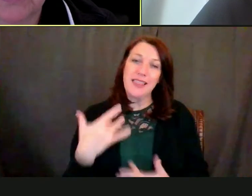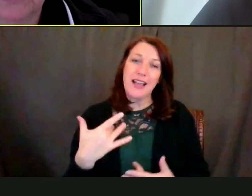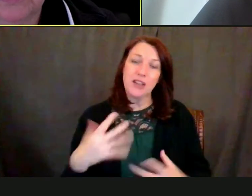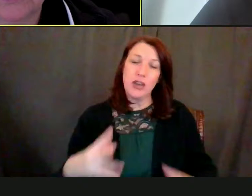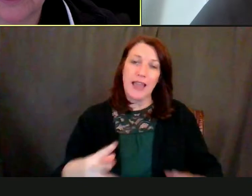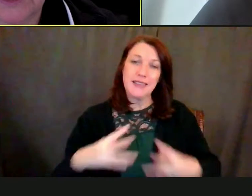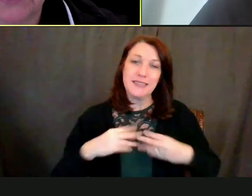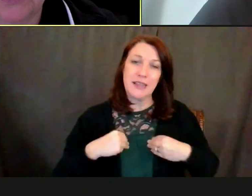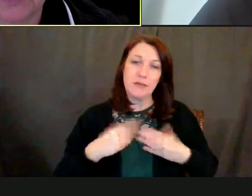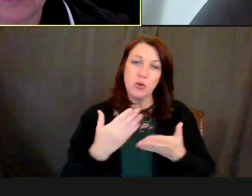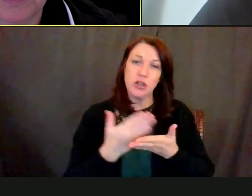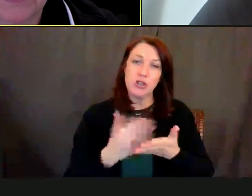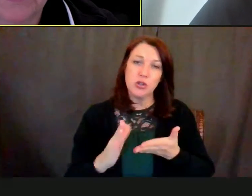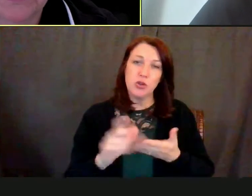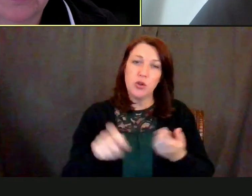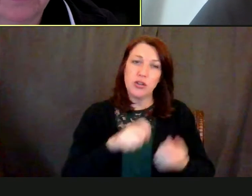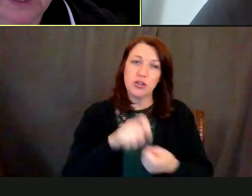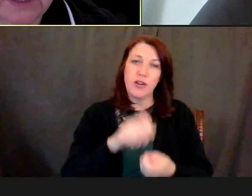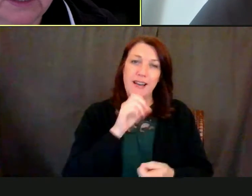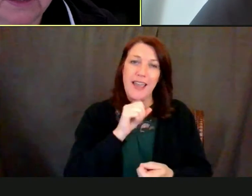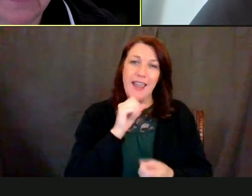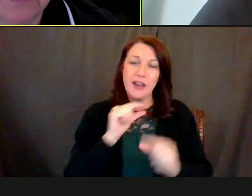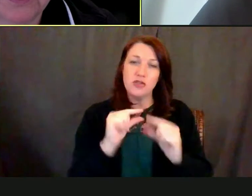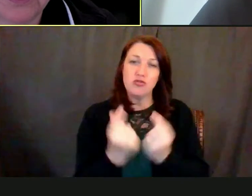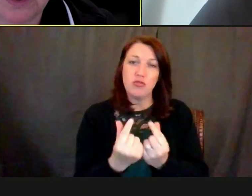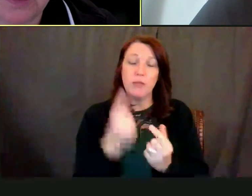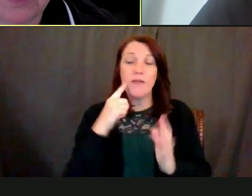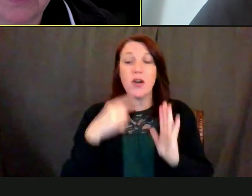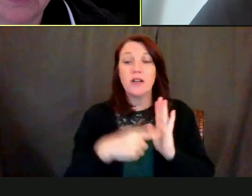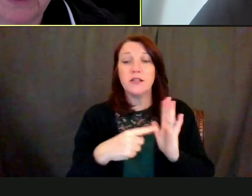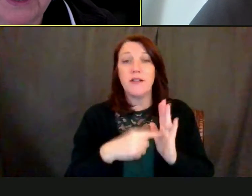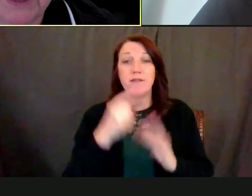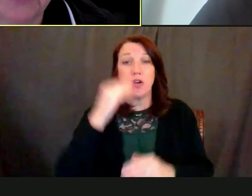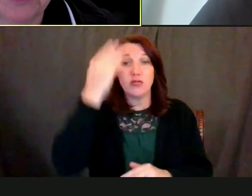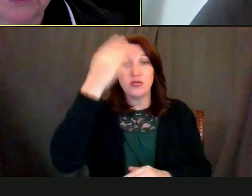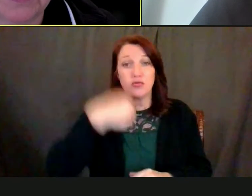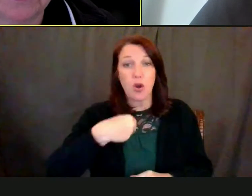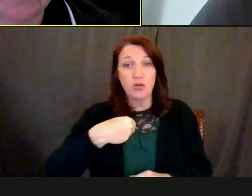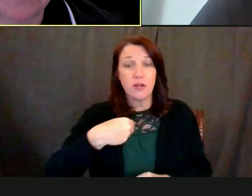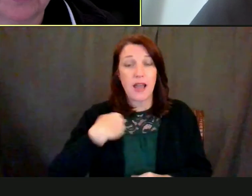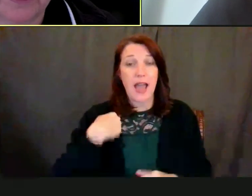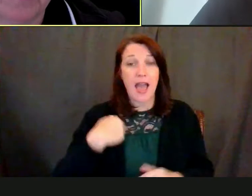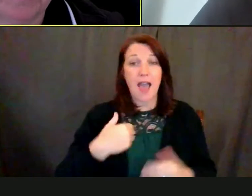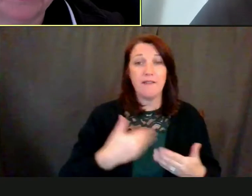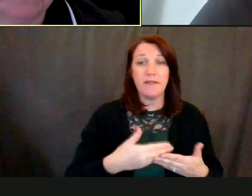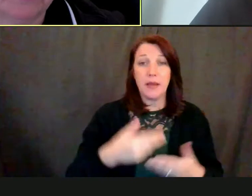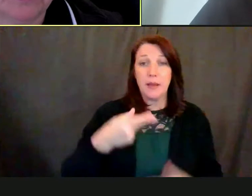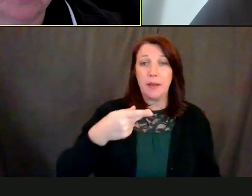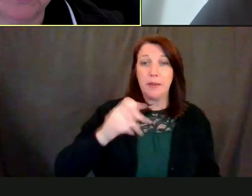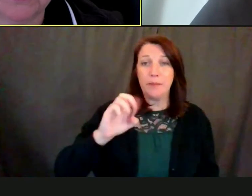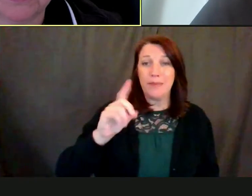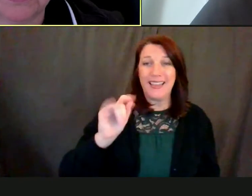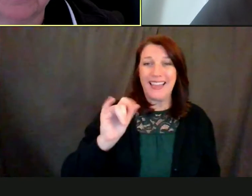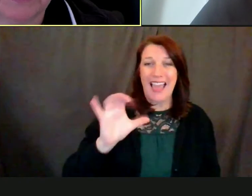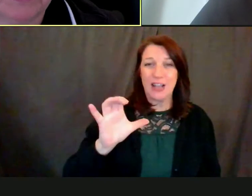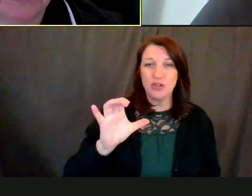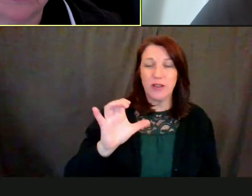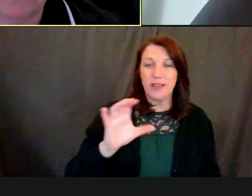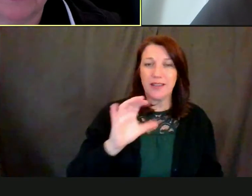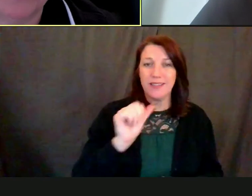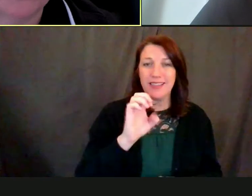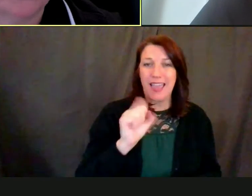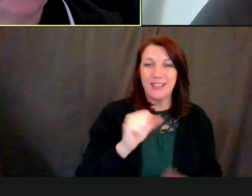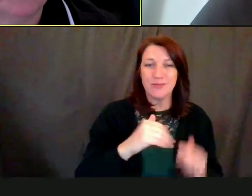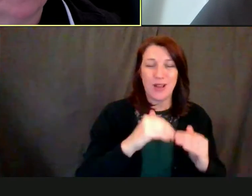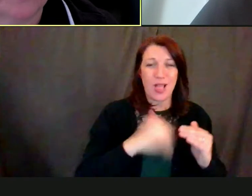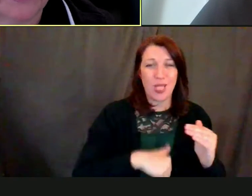to exclude a certain age group? So for instance, for stroke, there are pediatric cases as well, but it's a very low percentage, maybe less